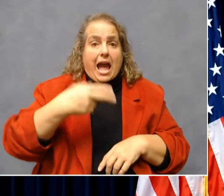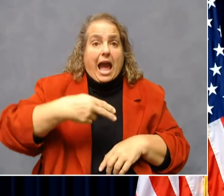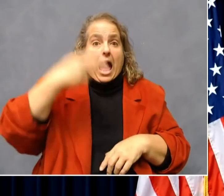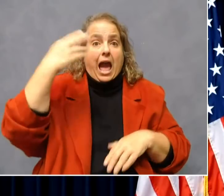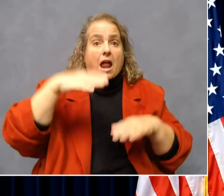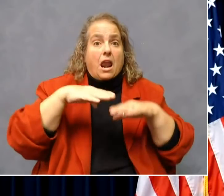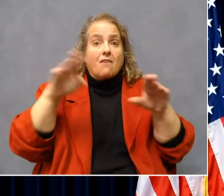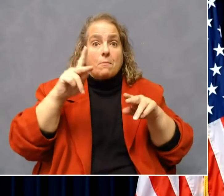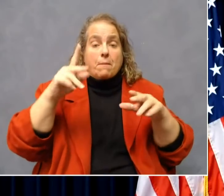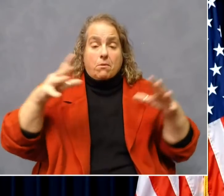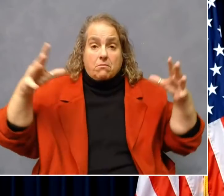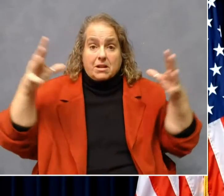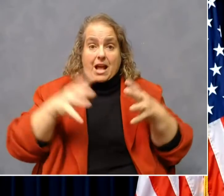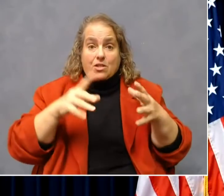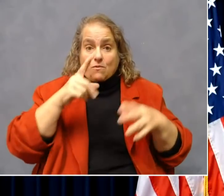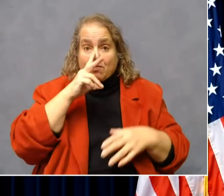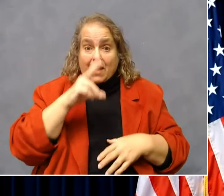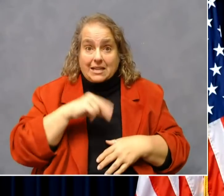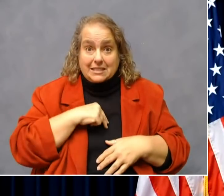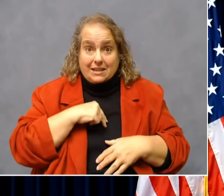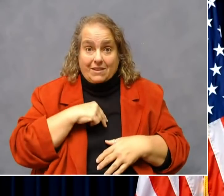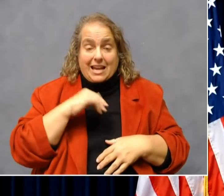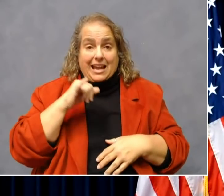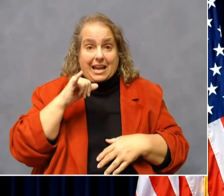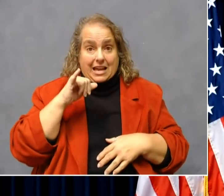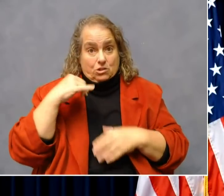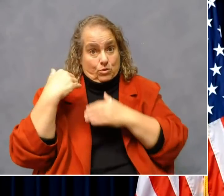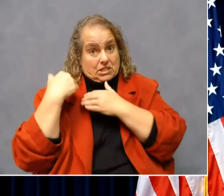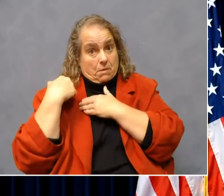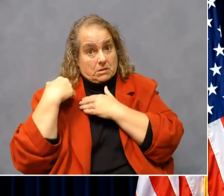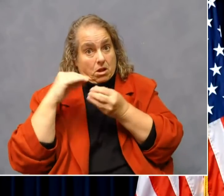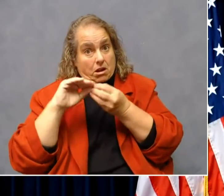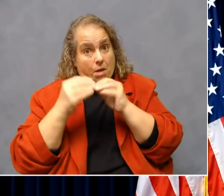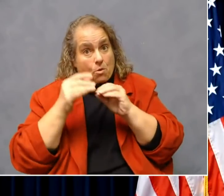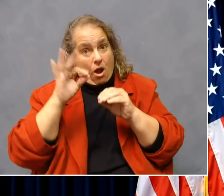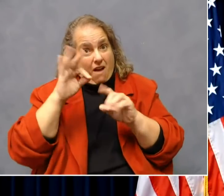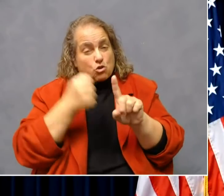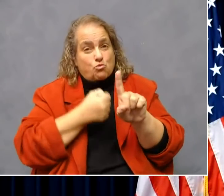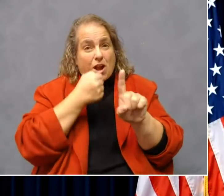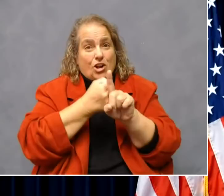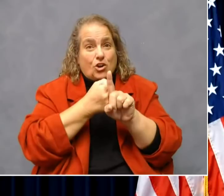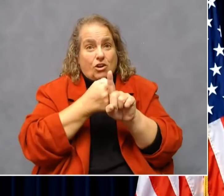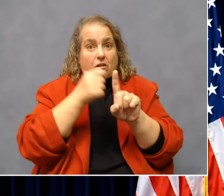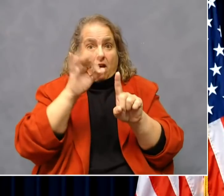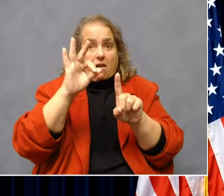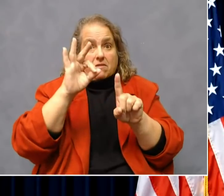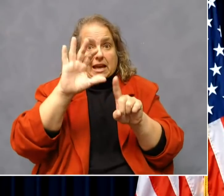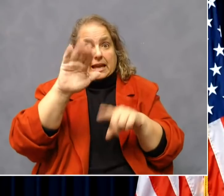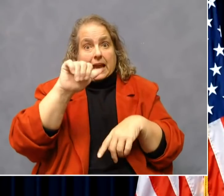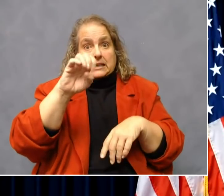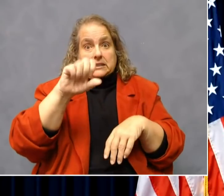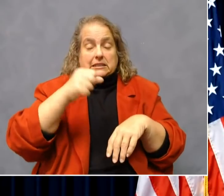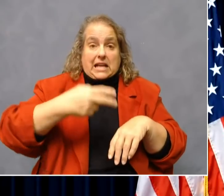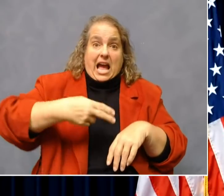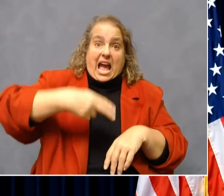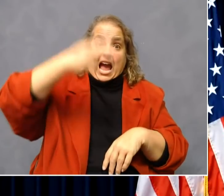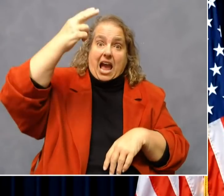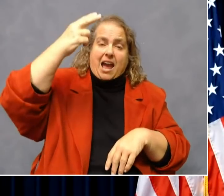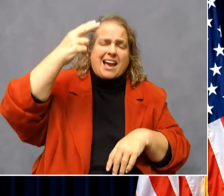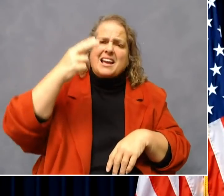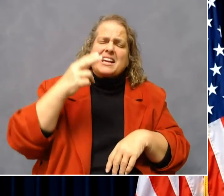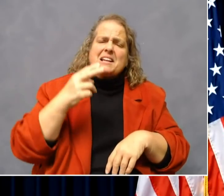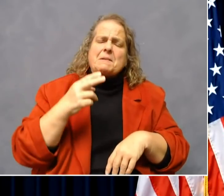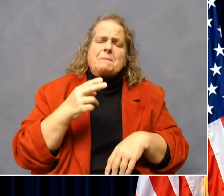record number of cases? I think it had an impact, but you can gauge that by we had a couple days where